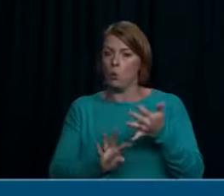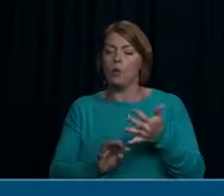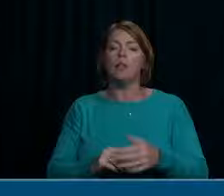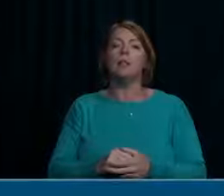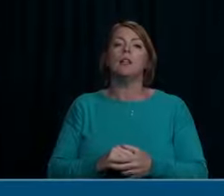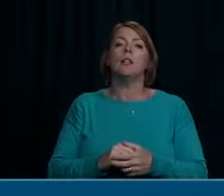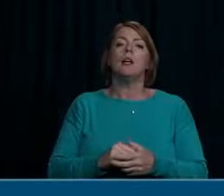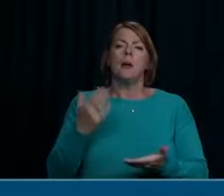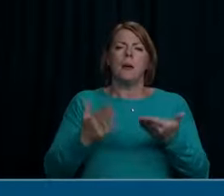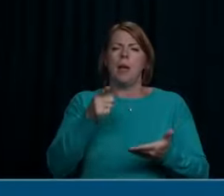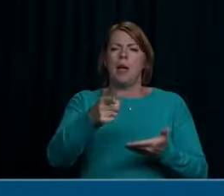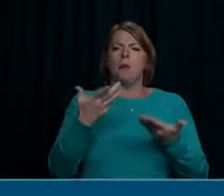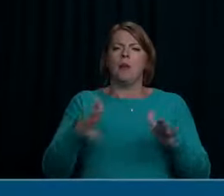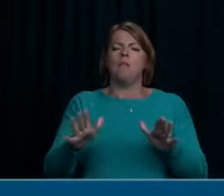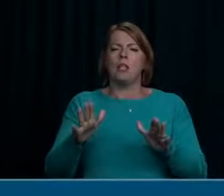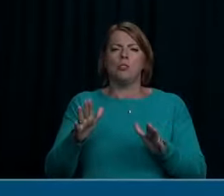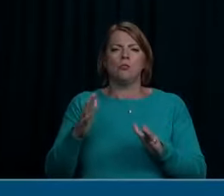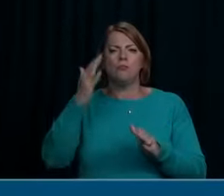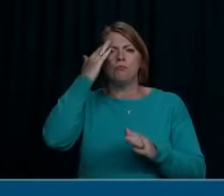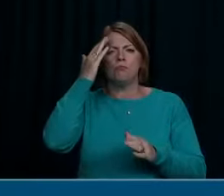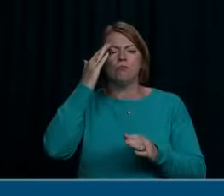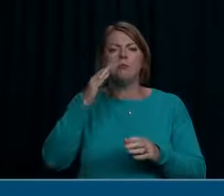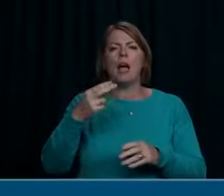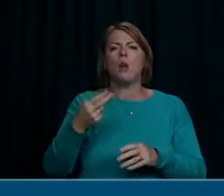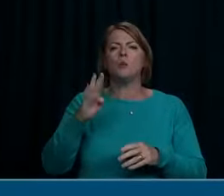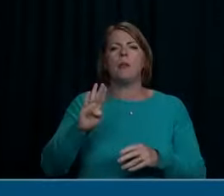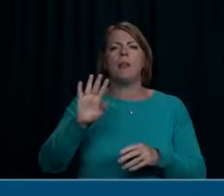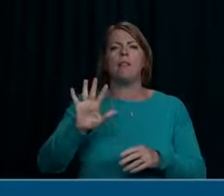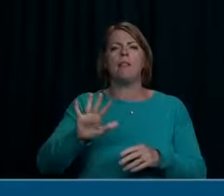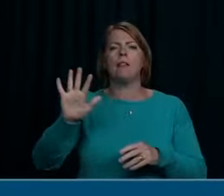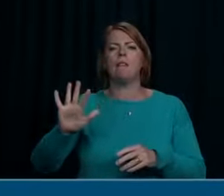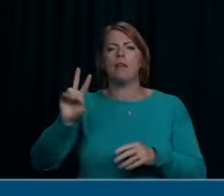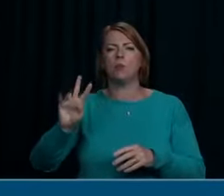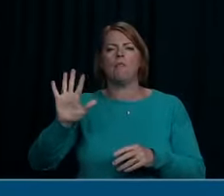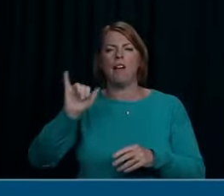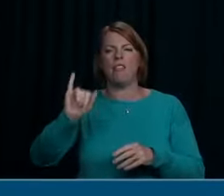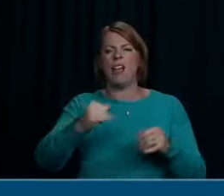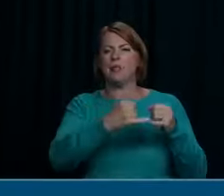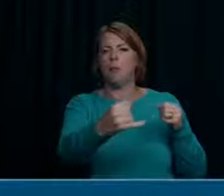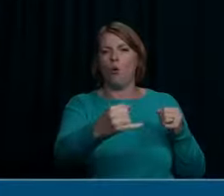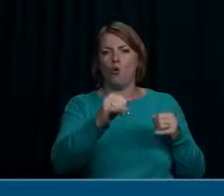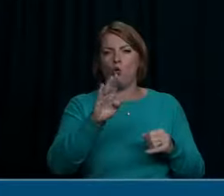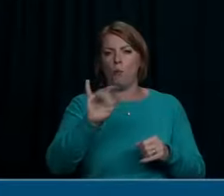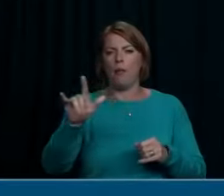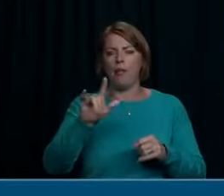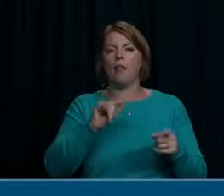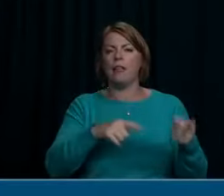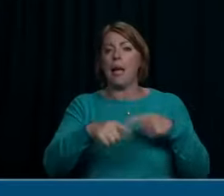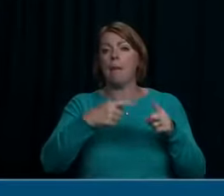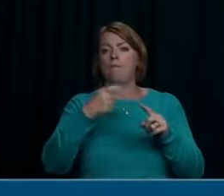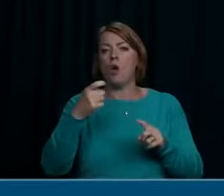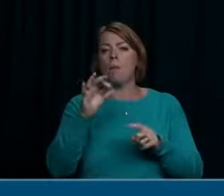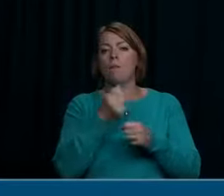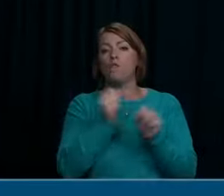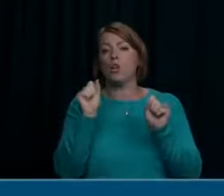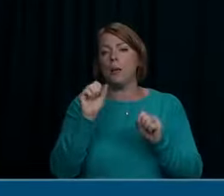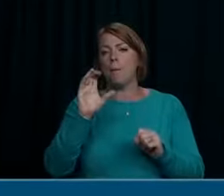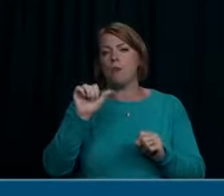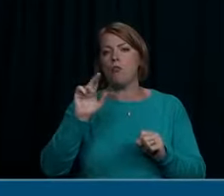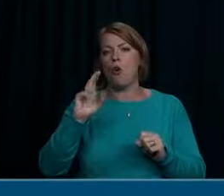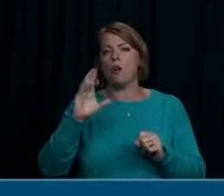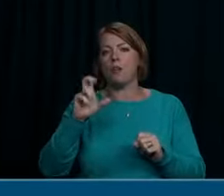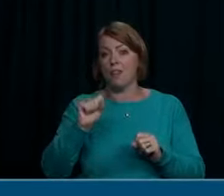you've probably heard of House Bill 5525, which was the border bill. Came out of the Freedom Caucus, in fact. That bill was